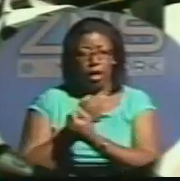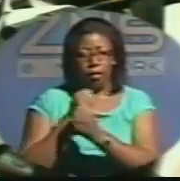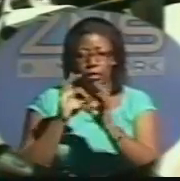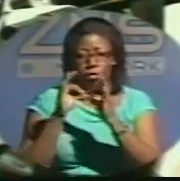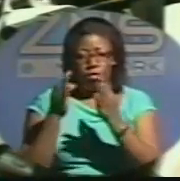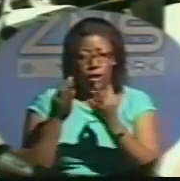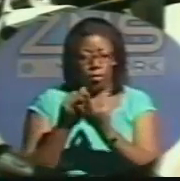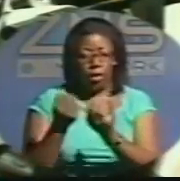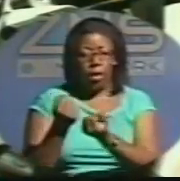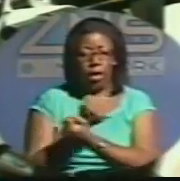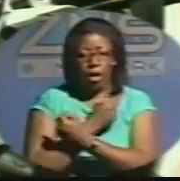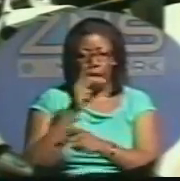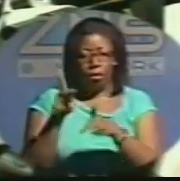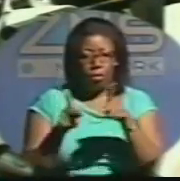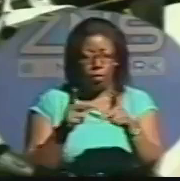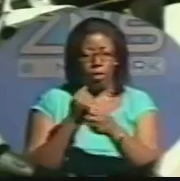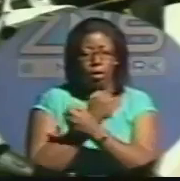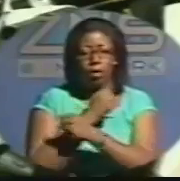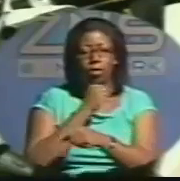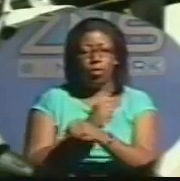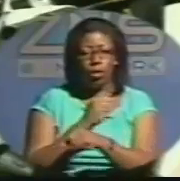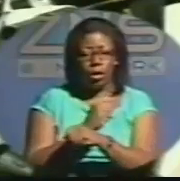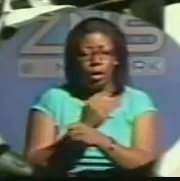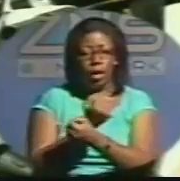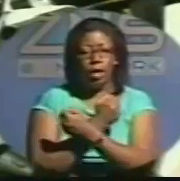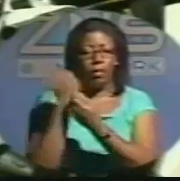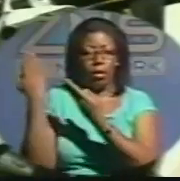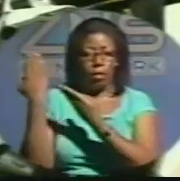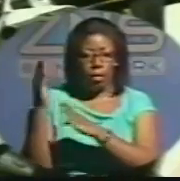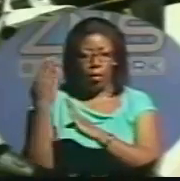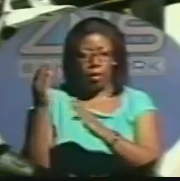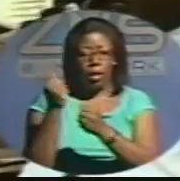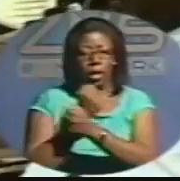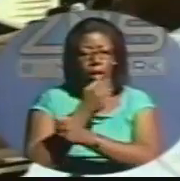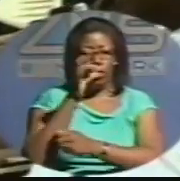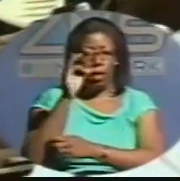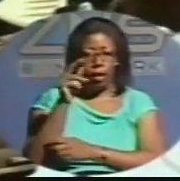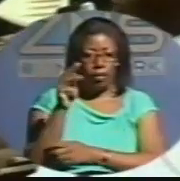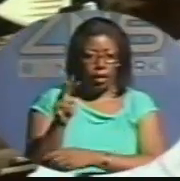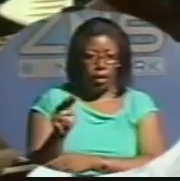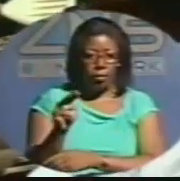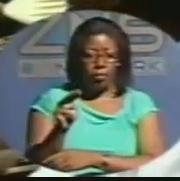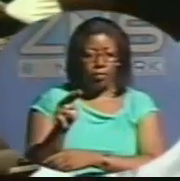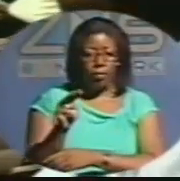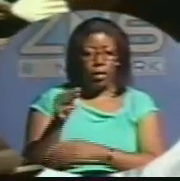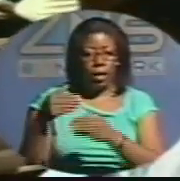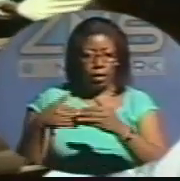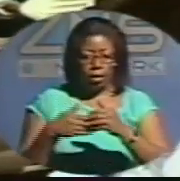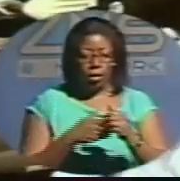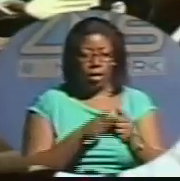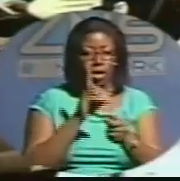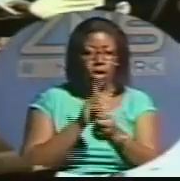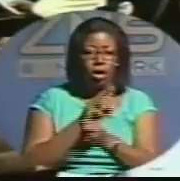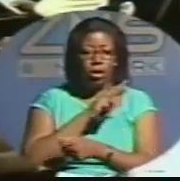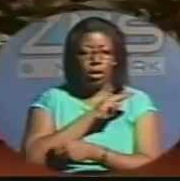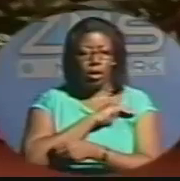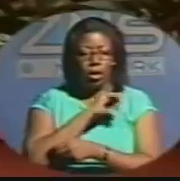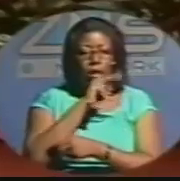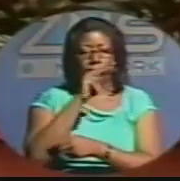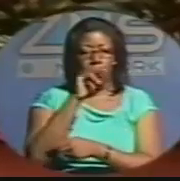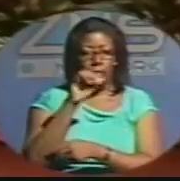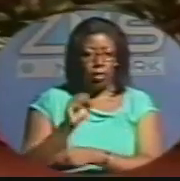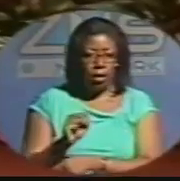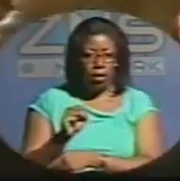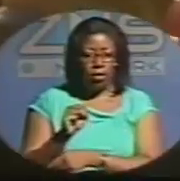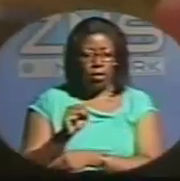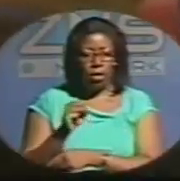people. He loved Wigan. He loved the Bahamas. And he loved the FNM. FNM leader Dr. Hubert Minnis remembers Maynard as a